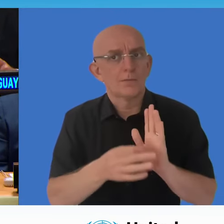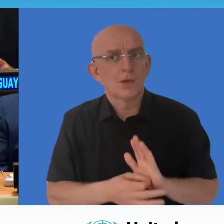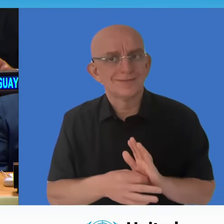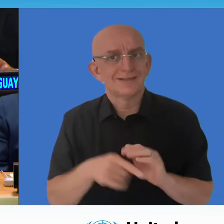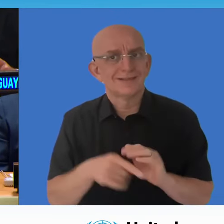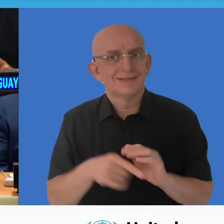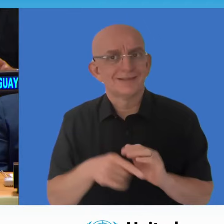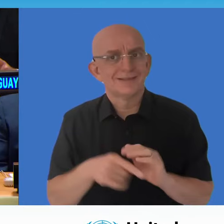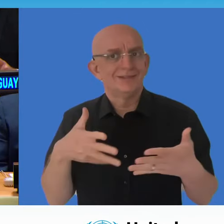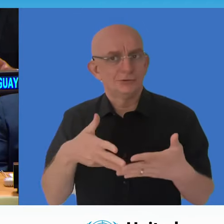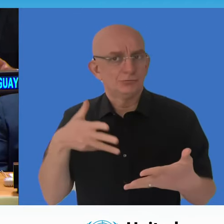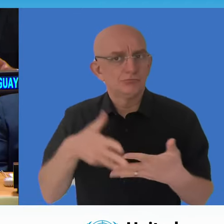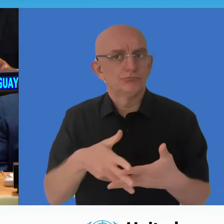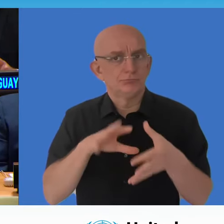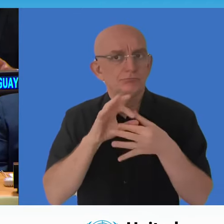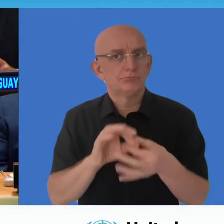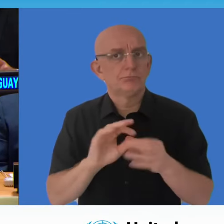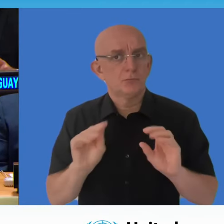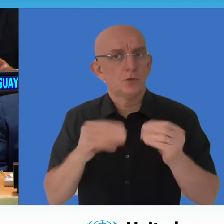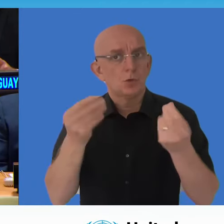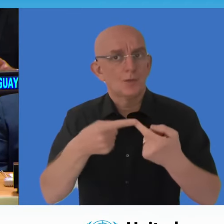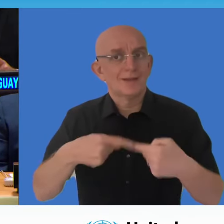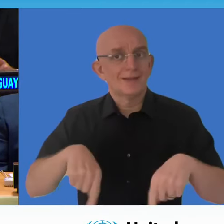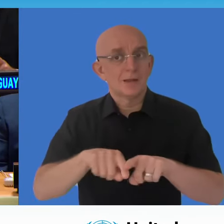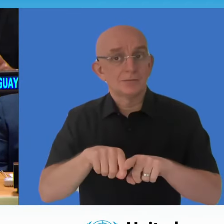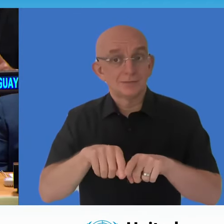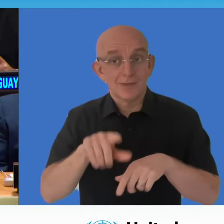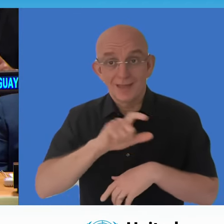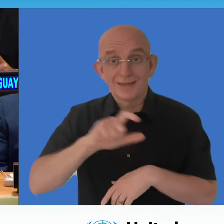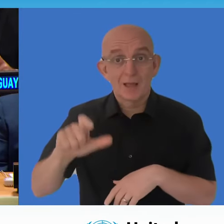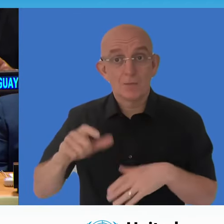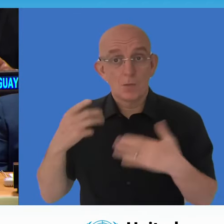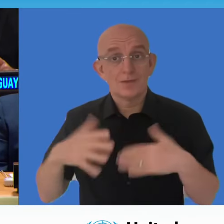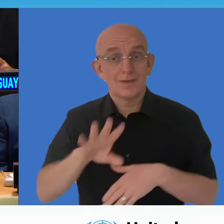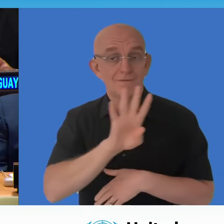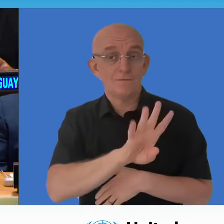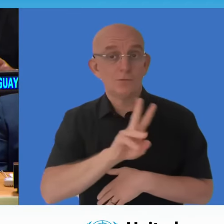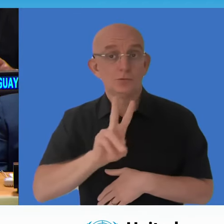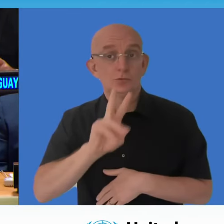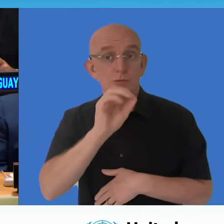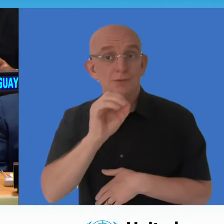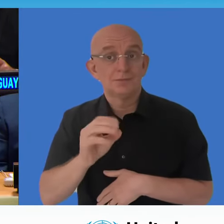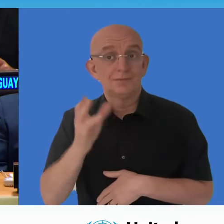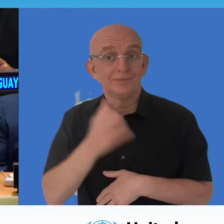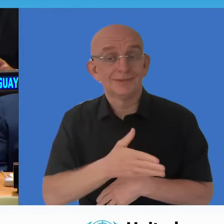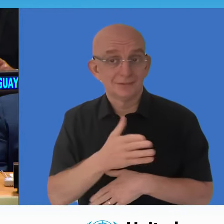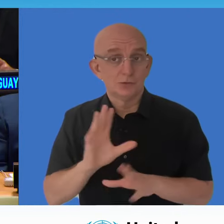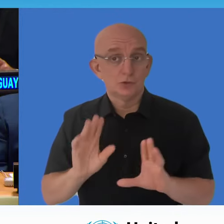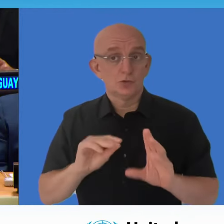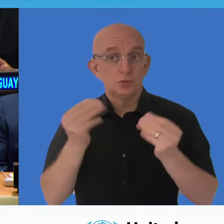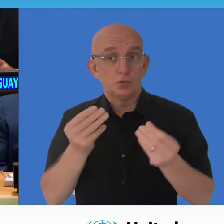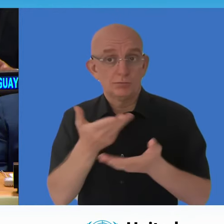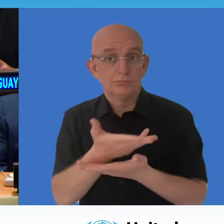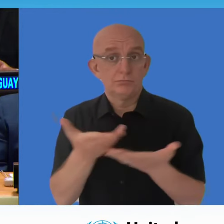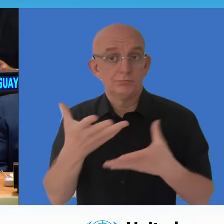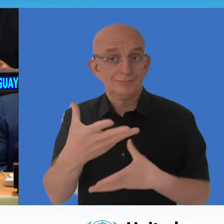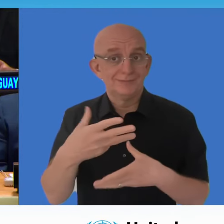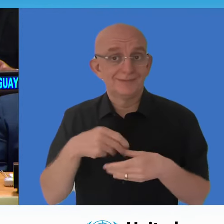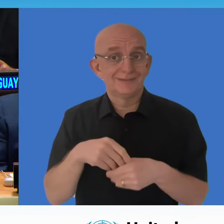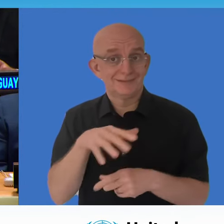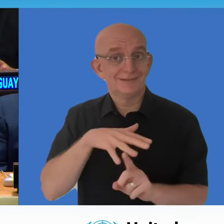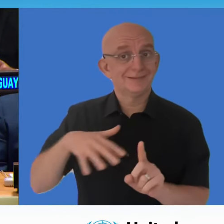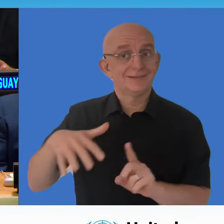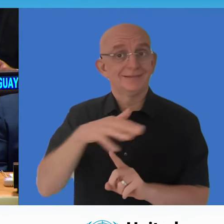42% of the youth participation in the local level governance. Lastly, as we are working on the declaration for